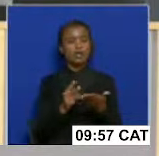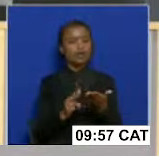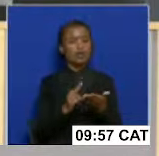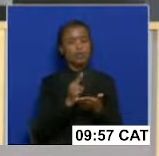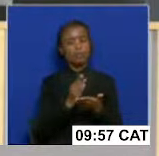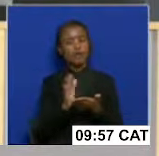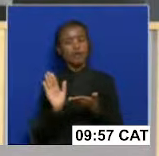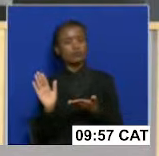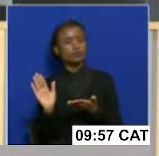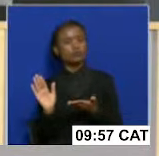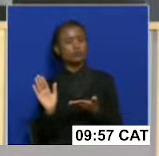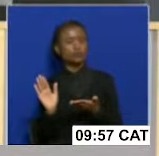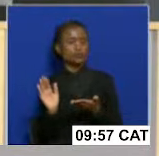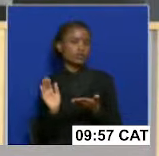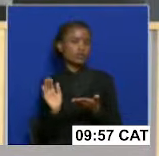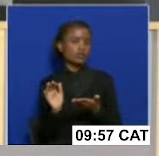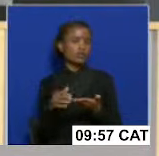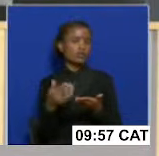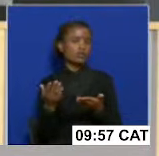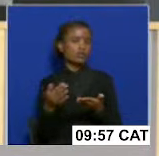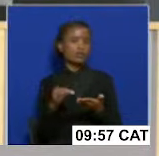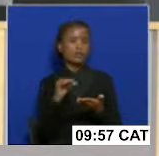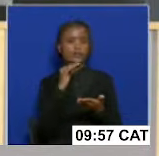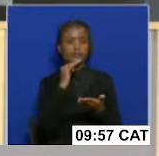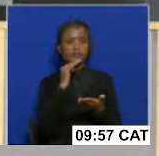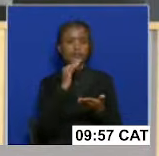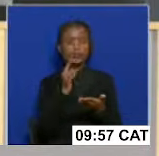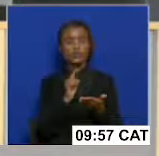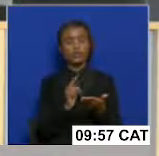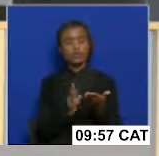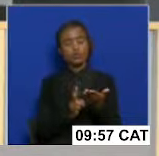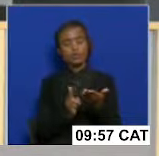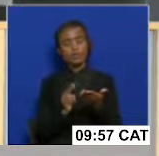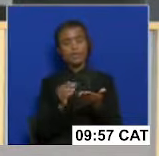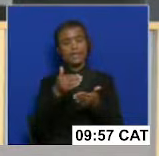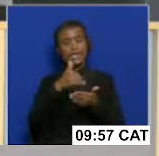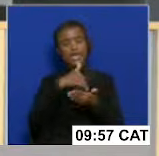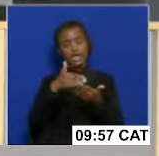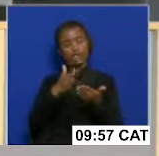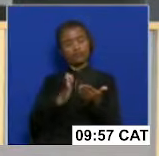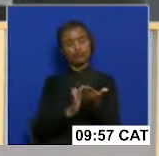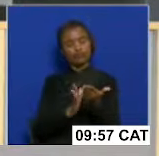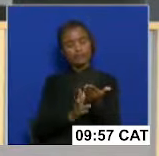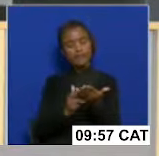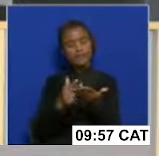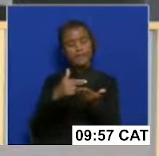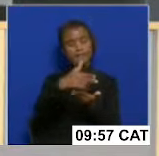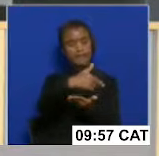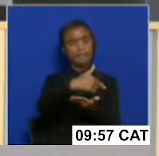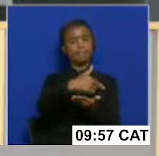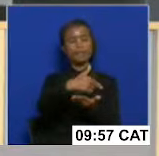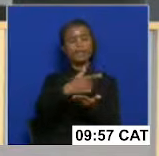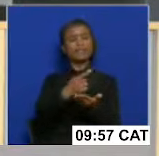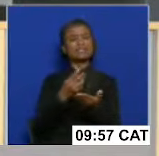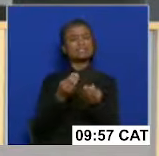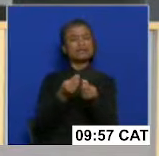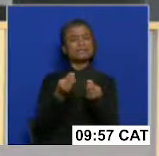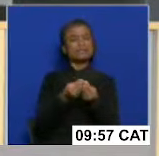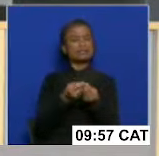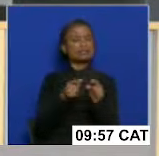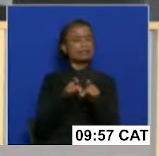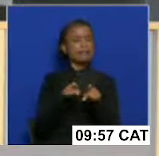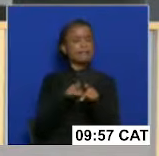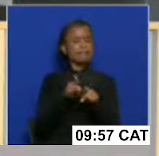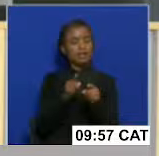to relate to the outer edges, but do something similar to cropping so as to get rid of the picture? Chair, if I may allay